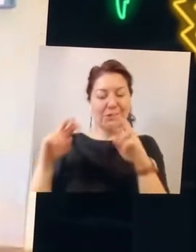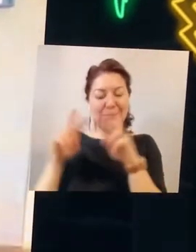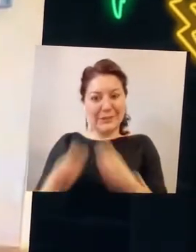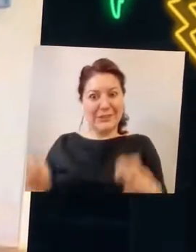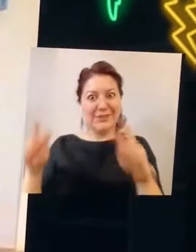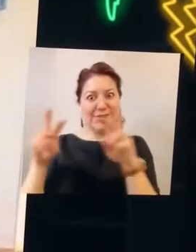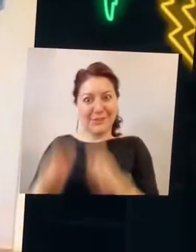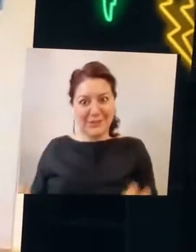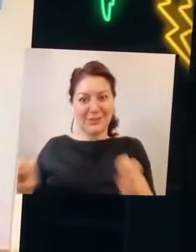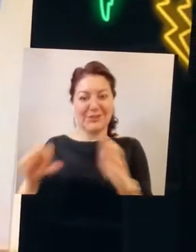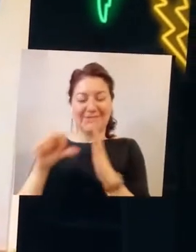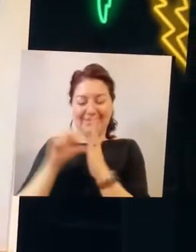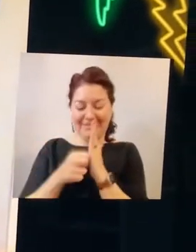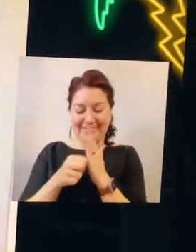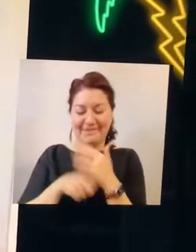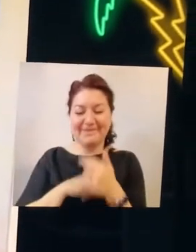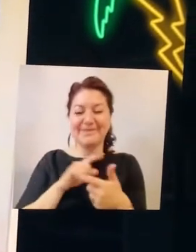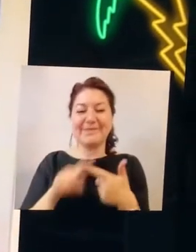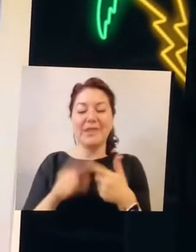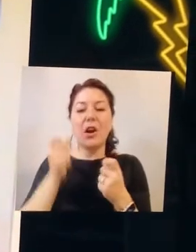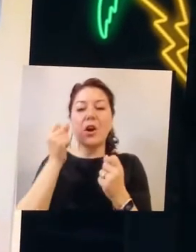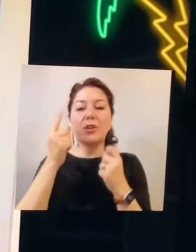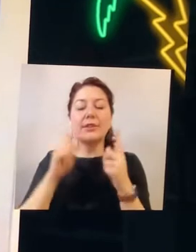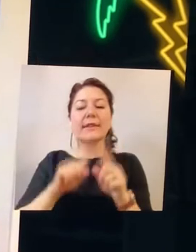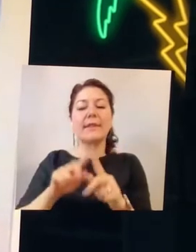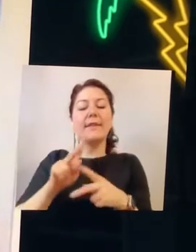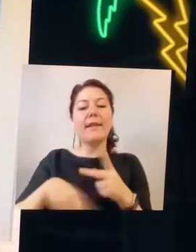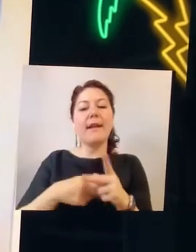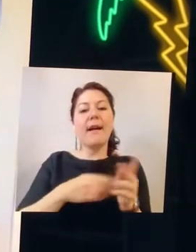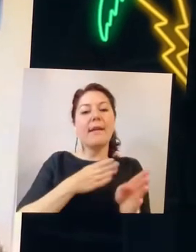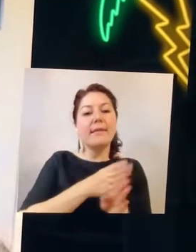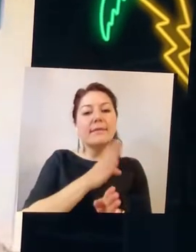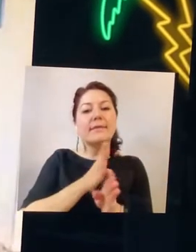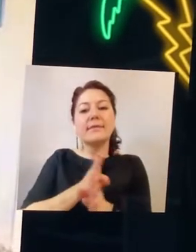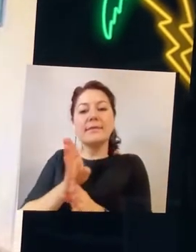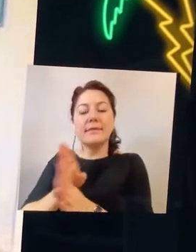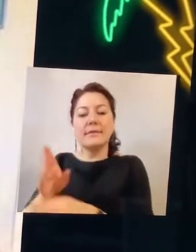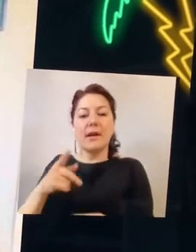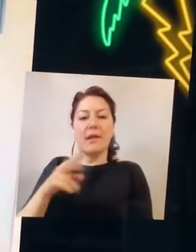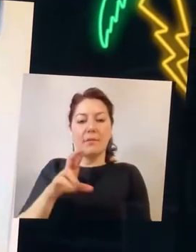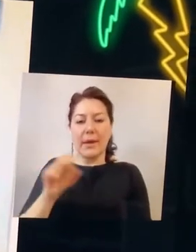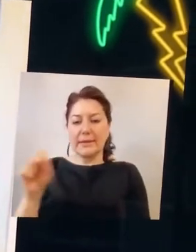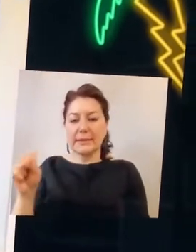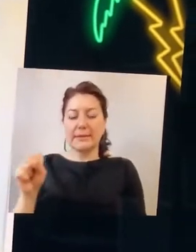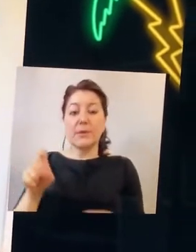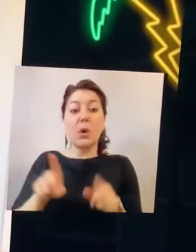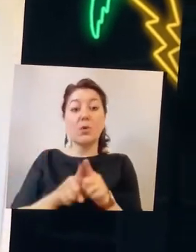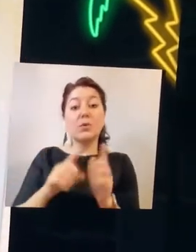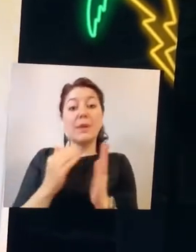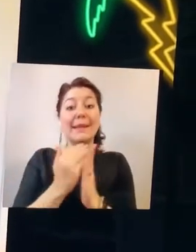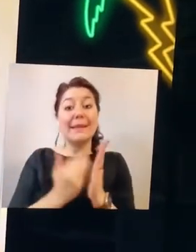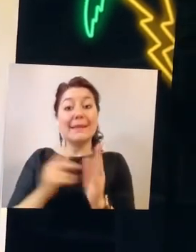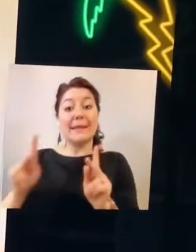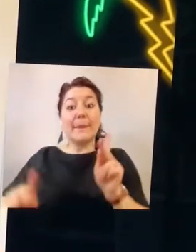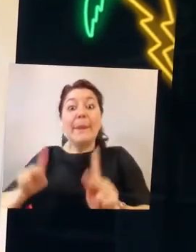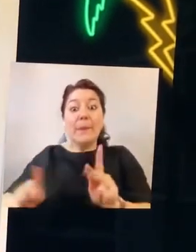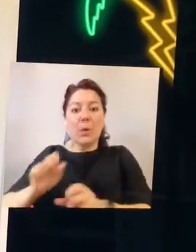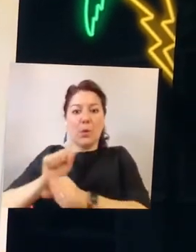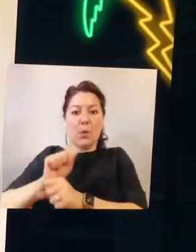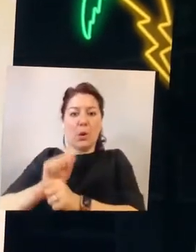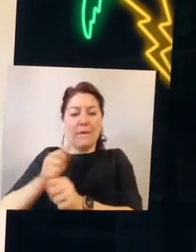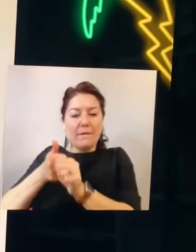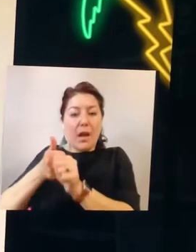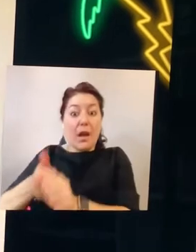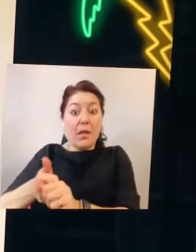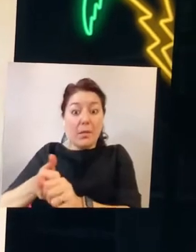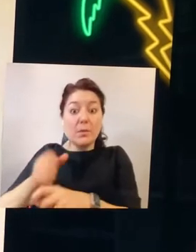the different types of press that exist, making sure you have lists of who the journalists are and follow them across social media. They're